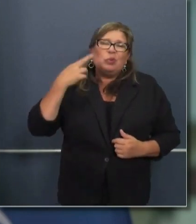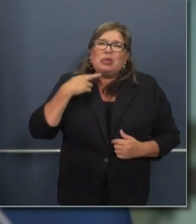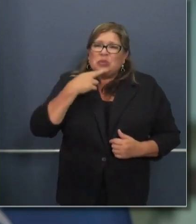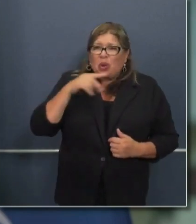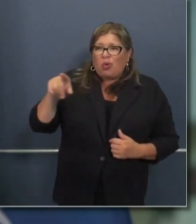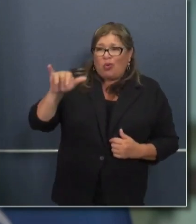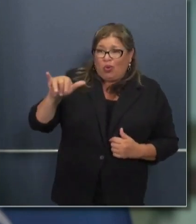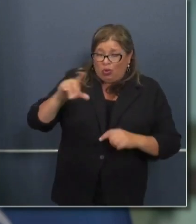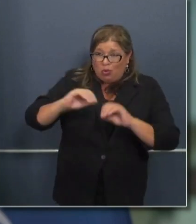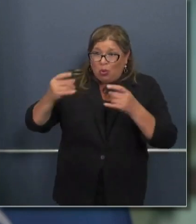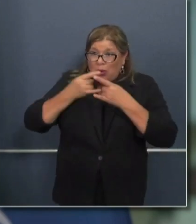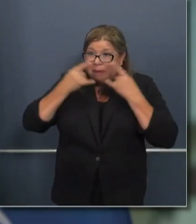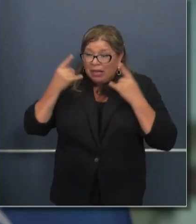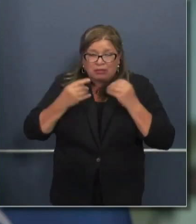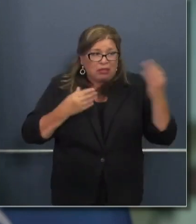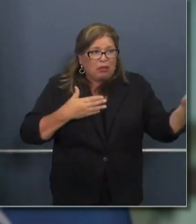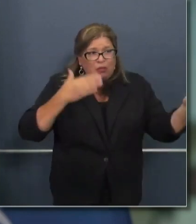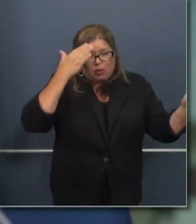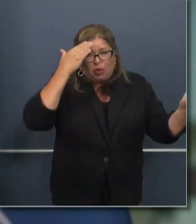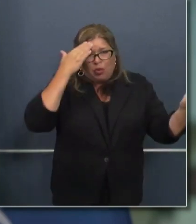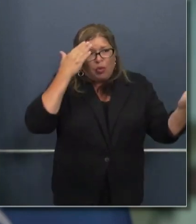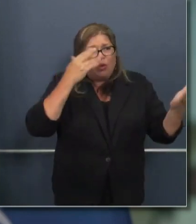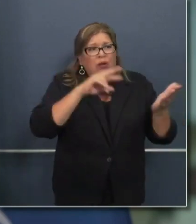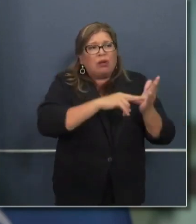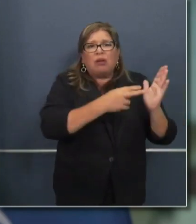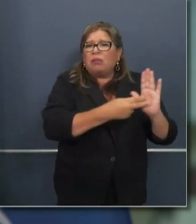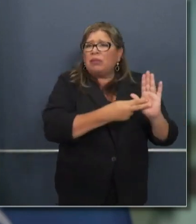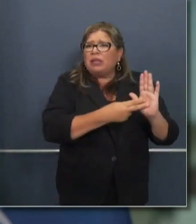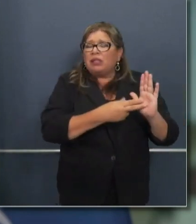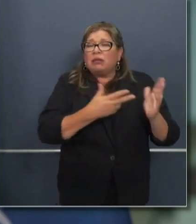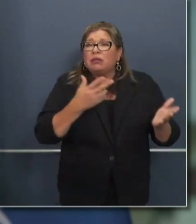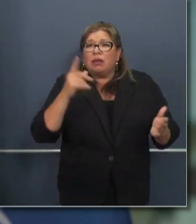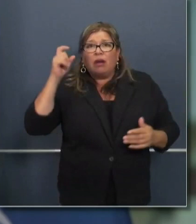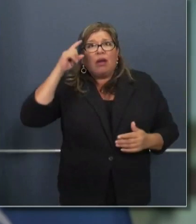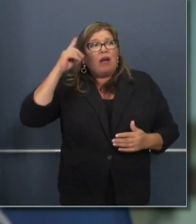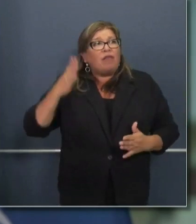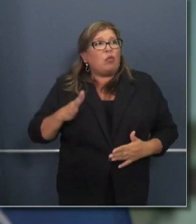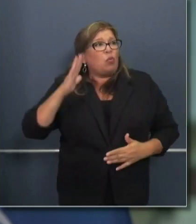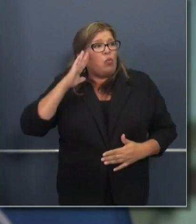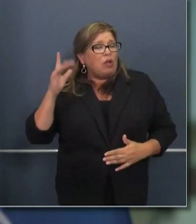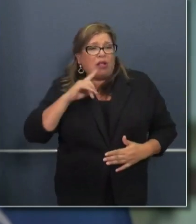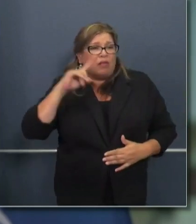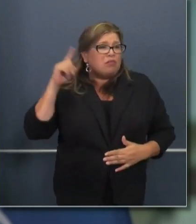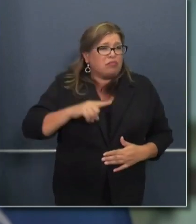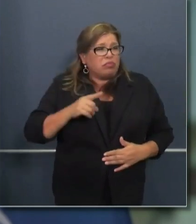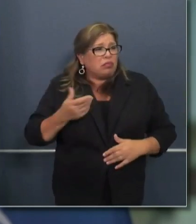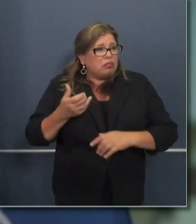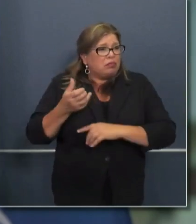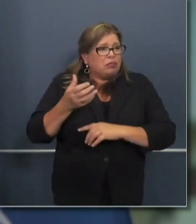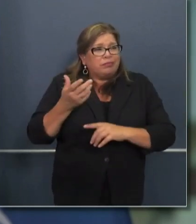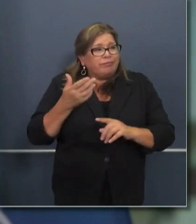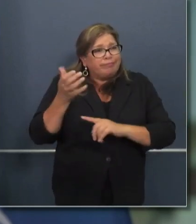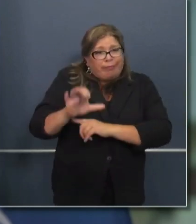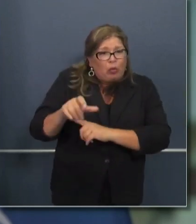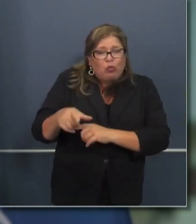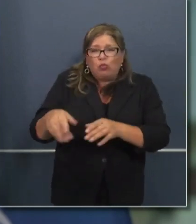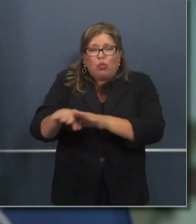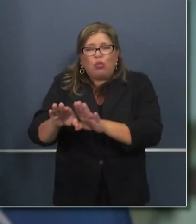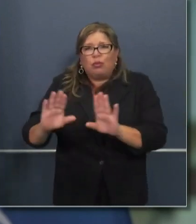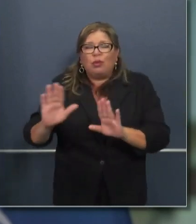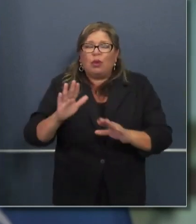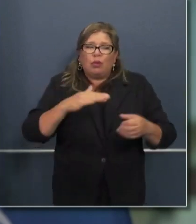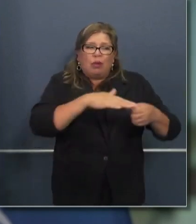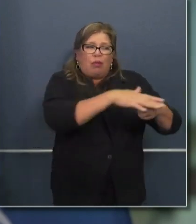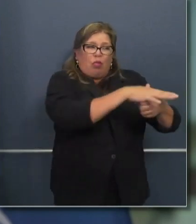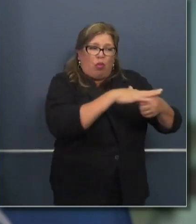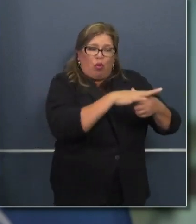we look to local government to drive the enforcement. But we more importantly look to the moral persuasion each and every one of us